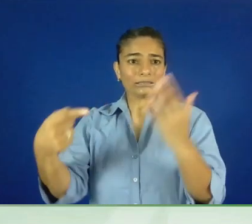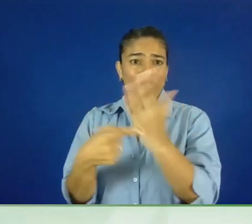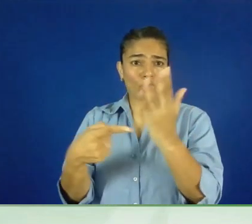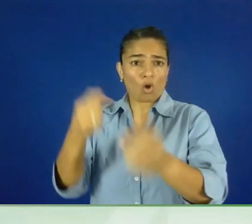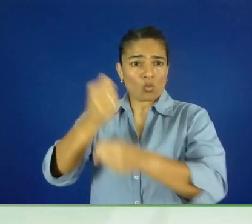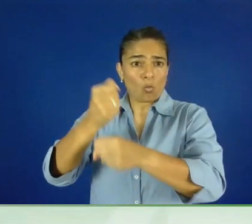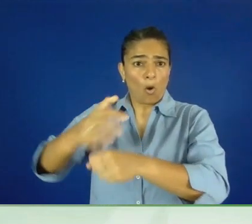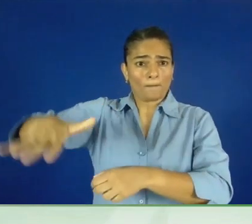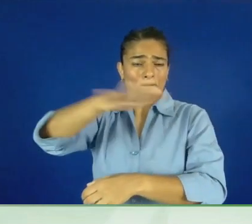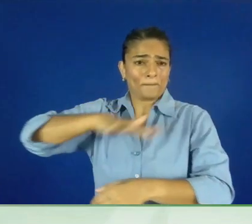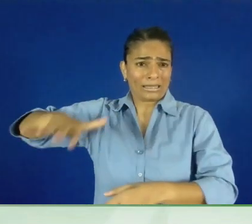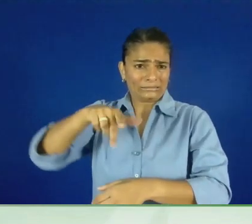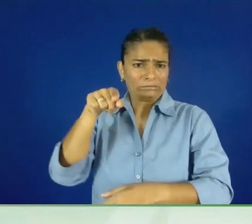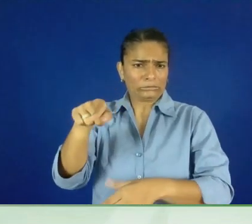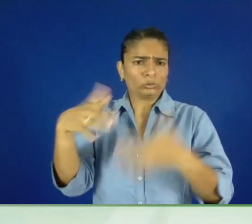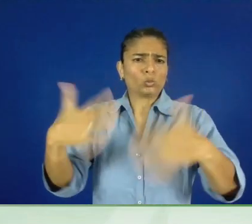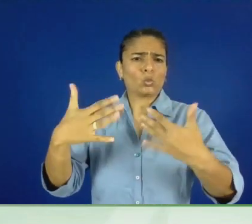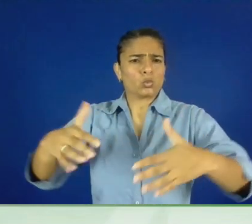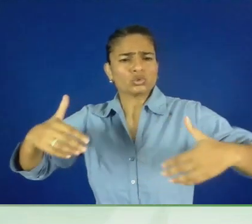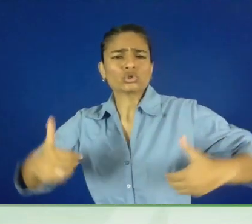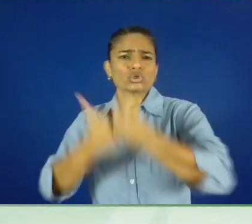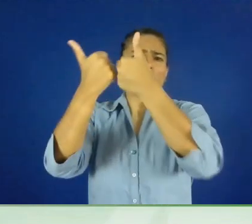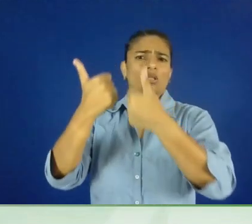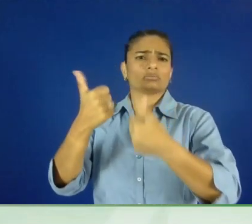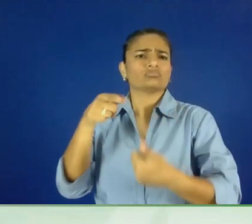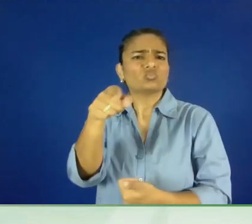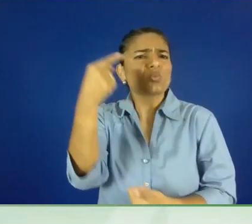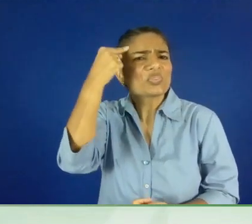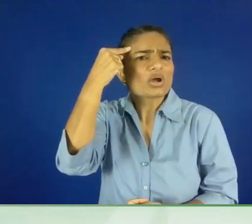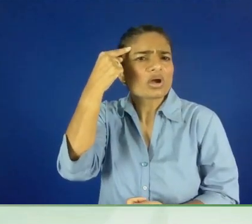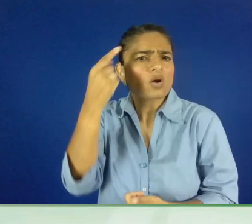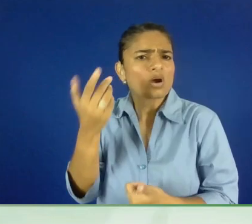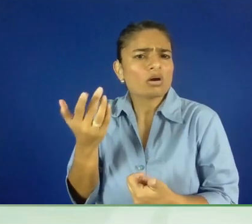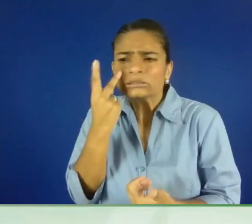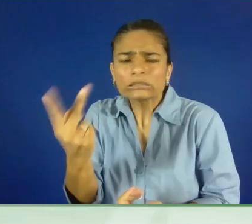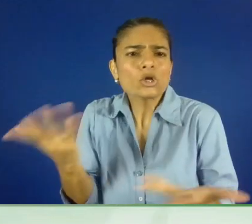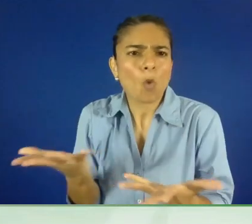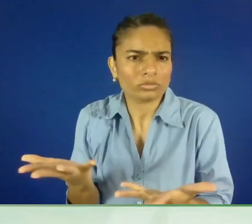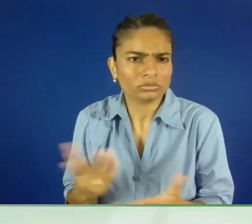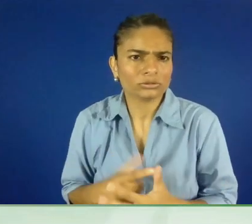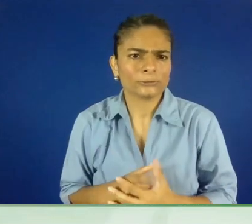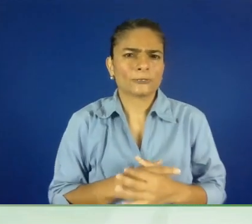which is more than I can say for, is it working? It is working. Yeah. Oh, see, we can't even get microphones to work.